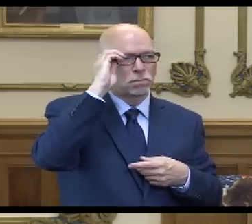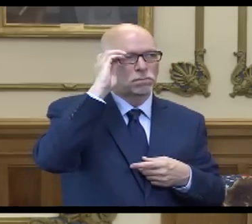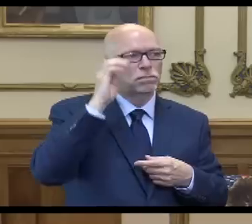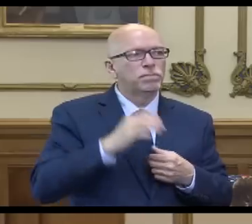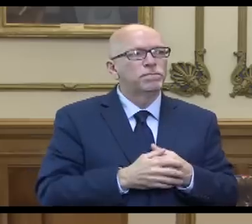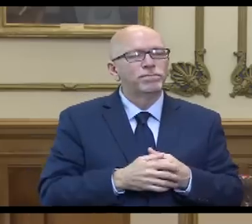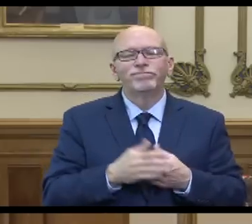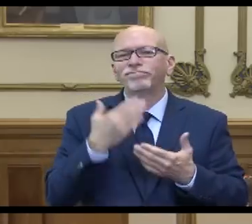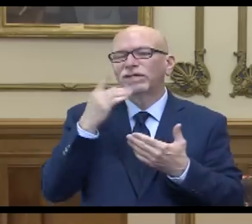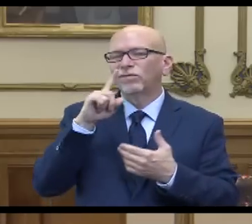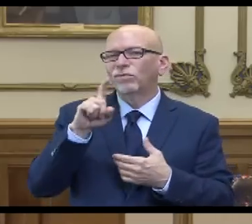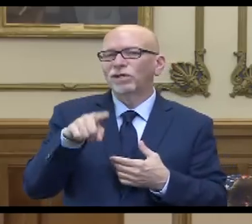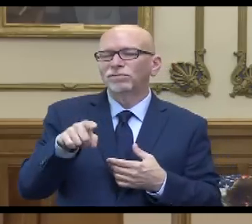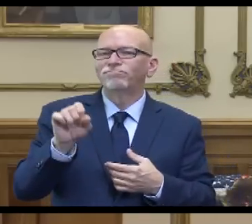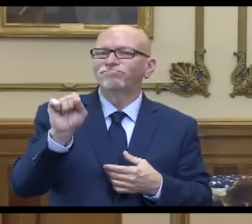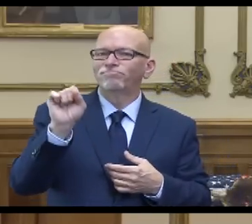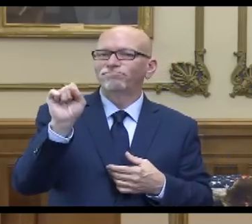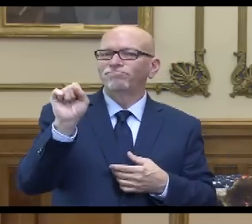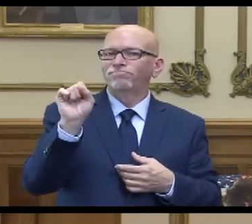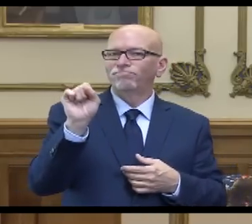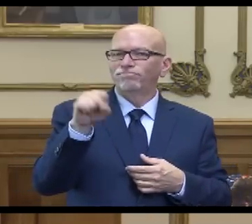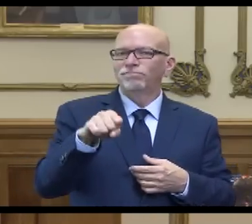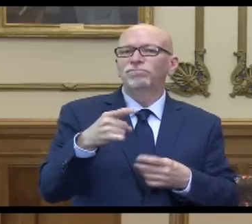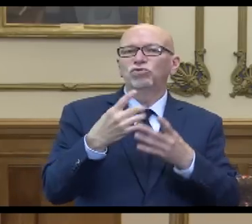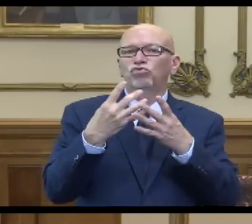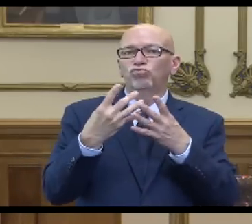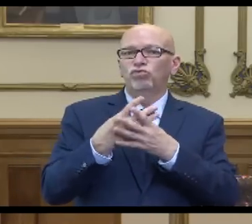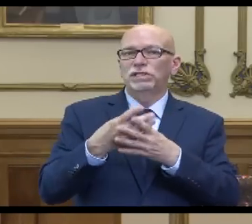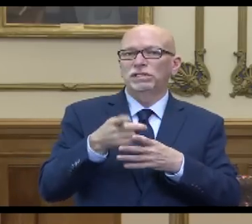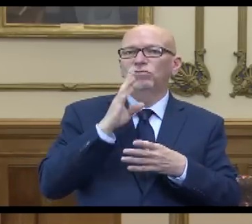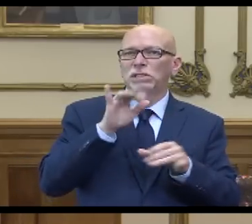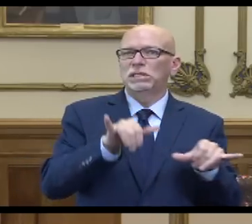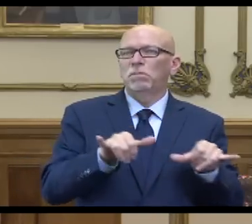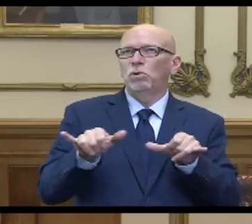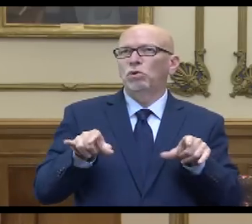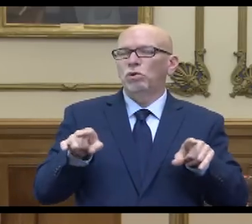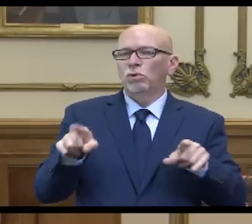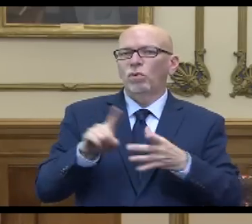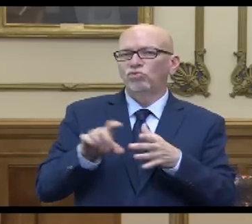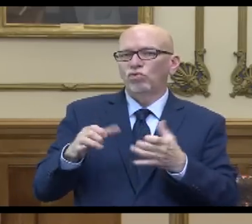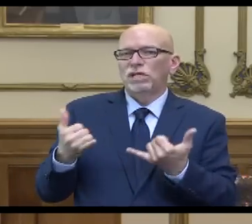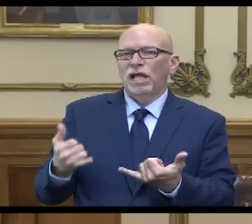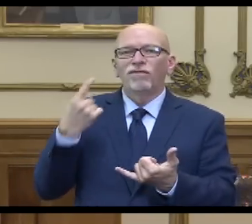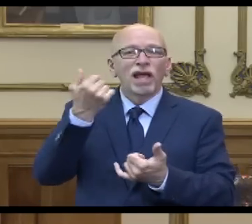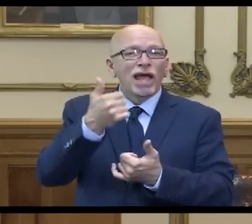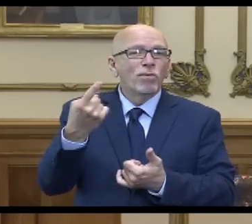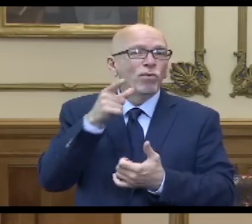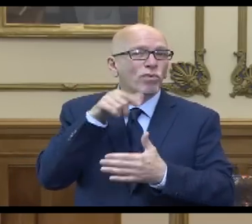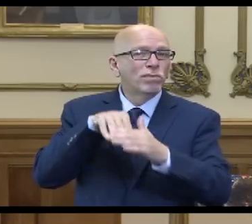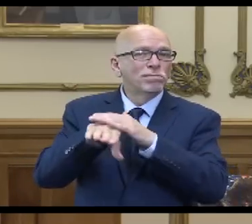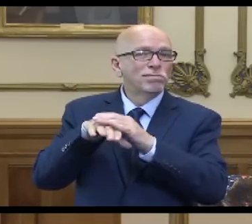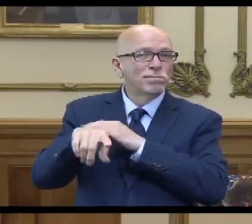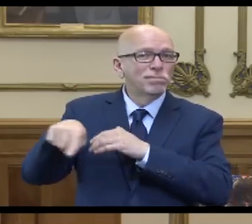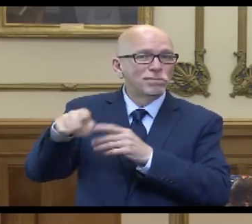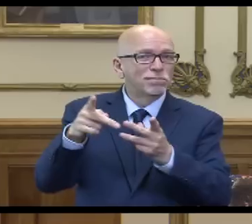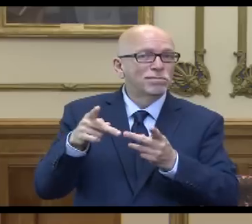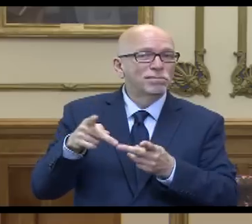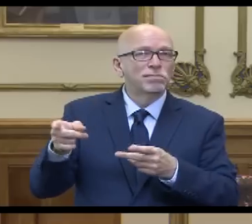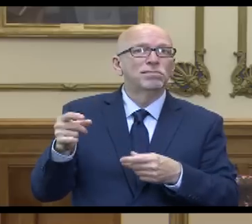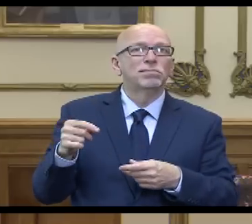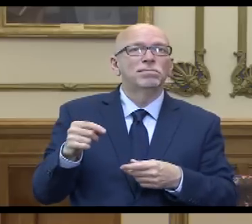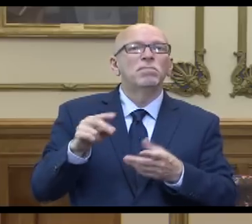second. Thanks for the question. Yes, the screening will be similar to what they're doing now for anyone coming into the facility in terms